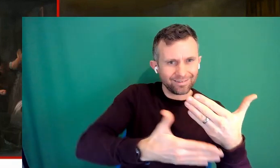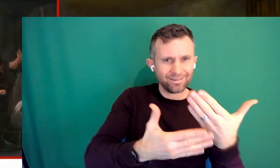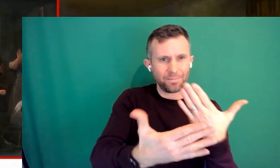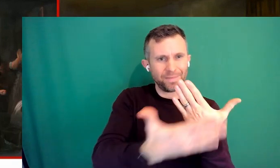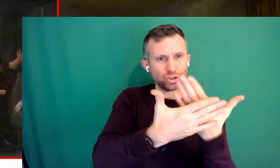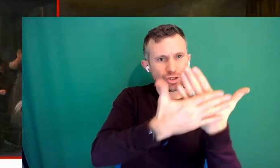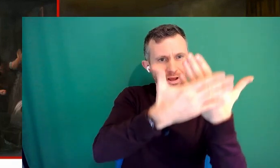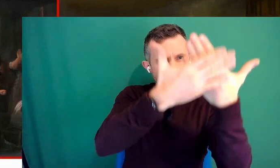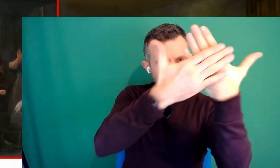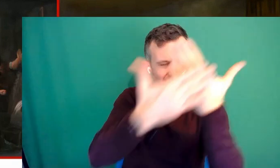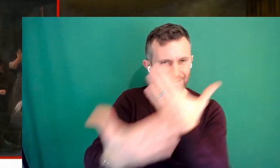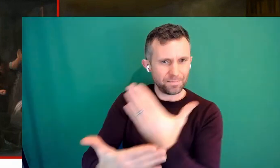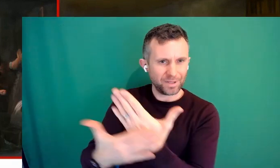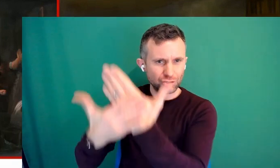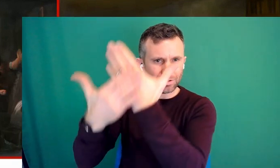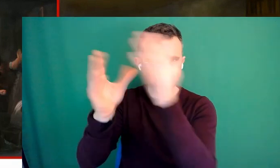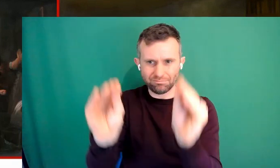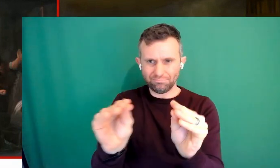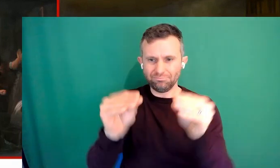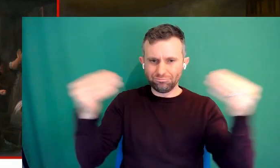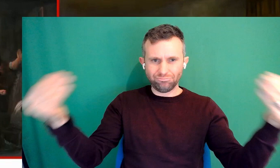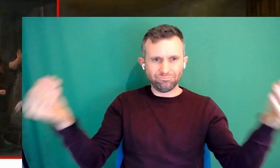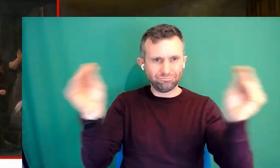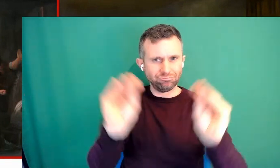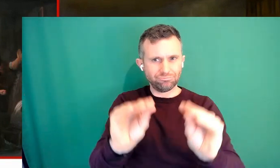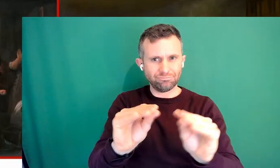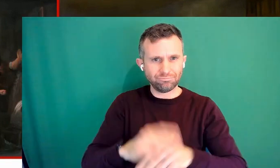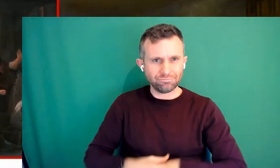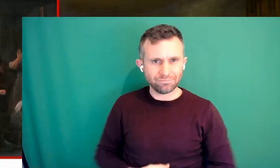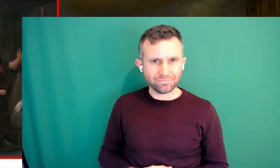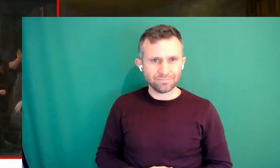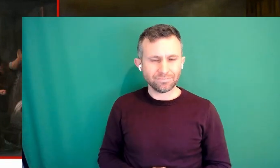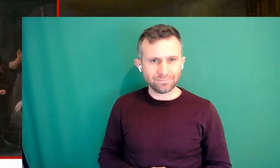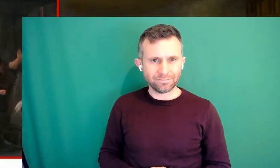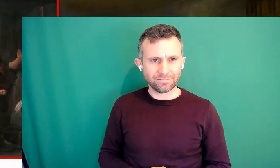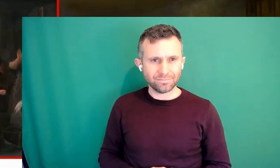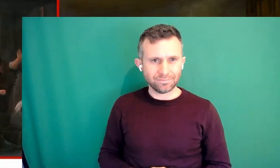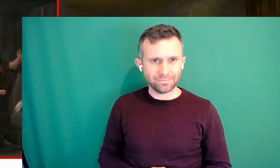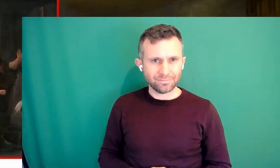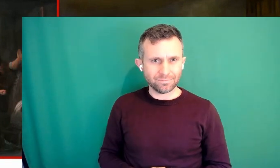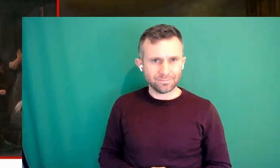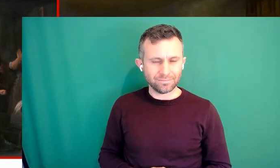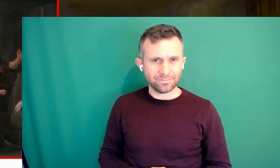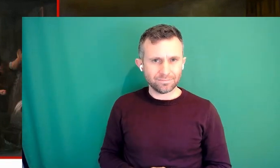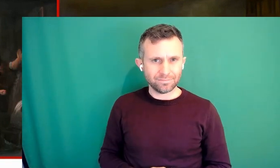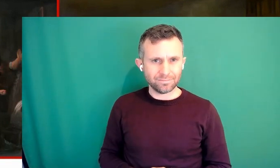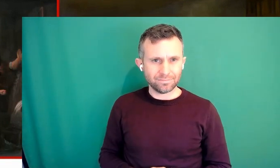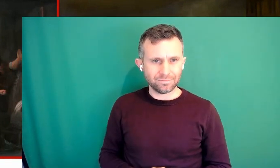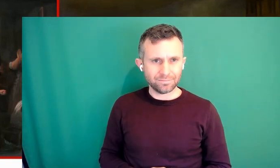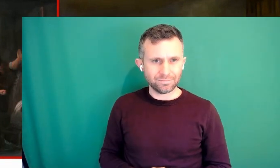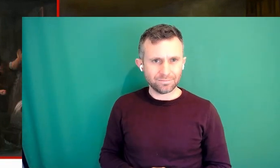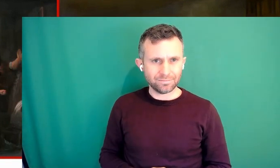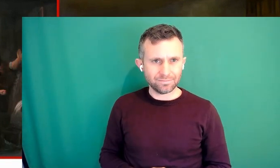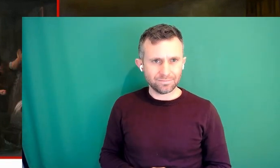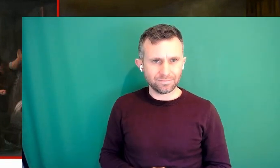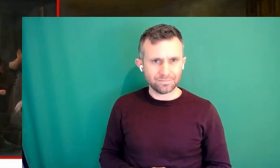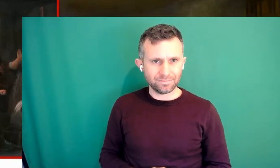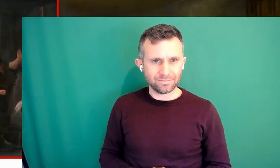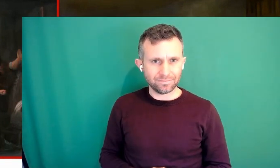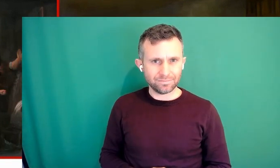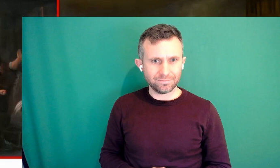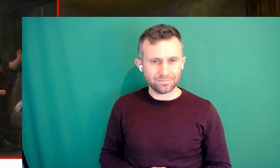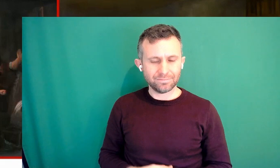pregnant, he tries to pay her and her mother off so he can leave the countryside and move to London to become